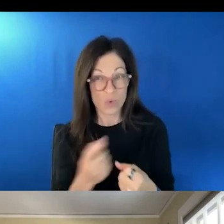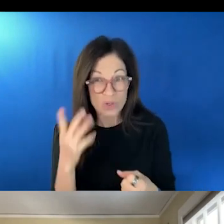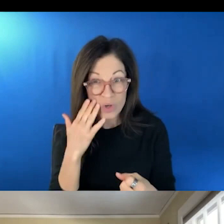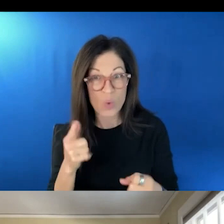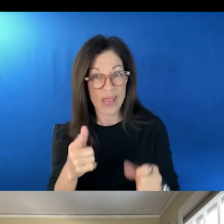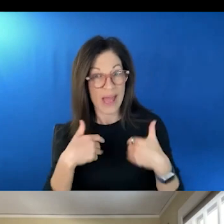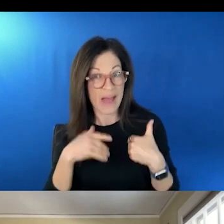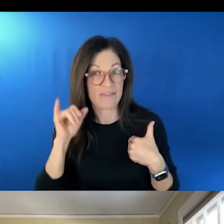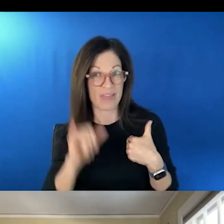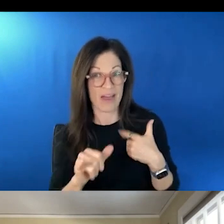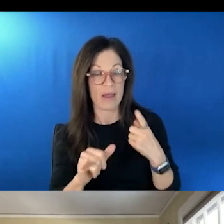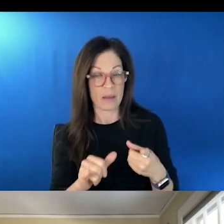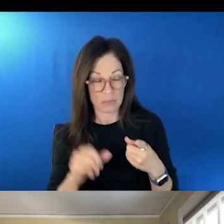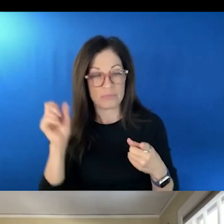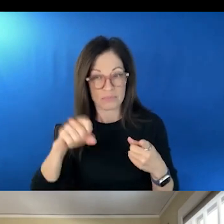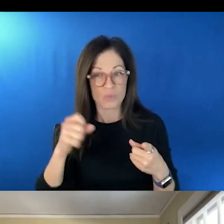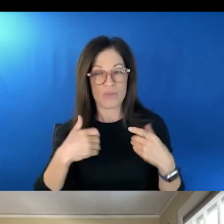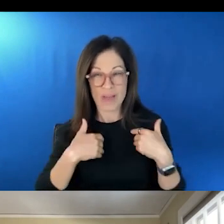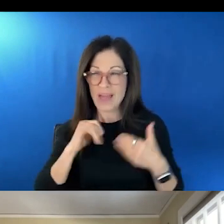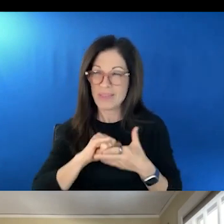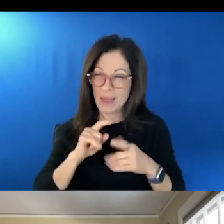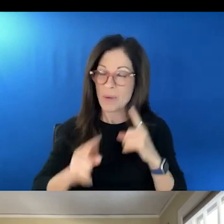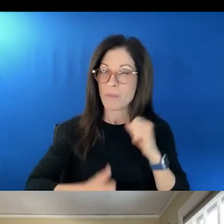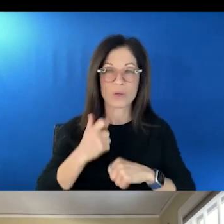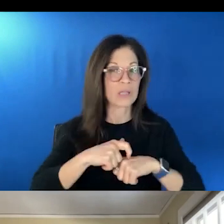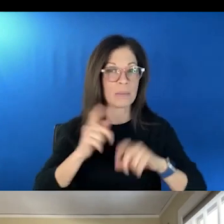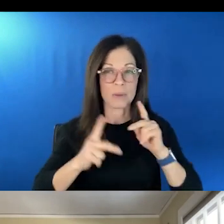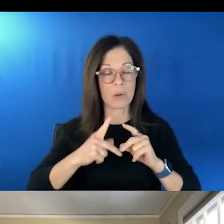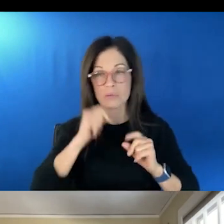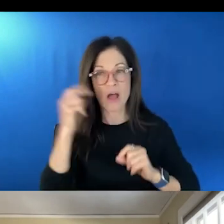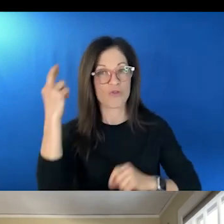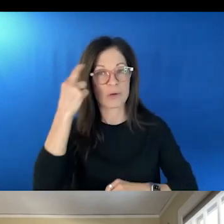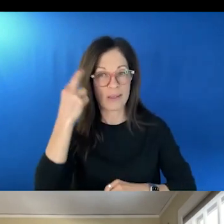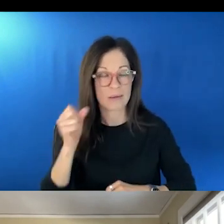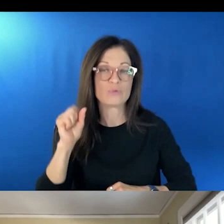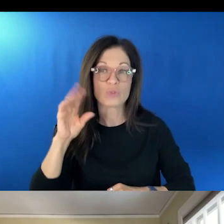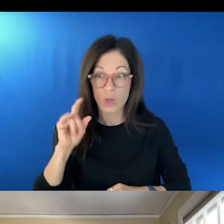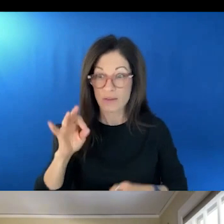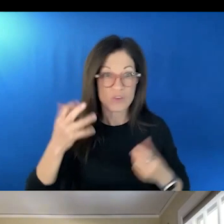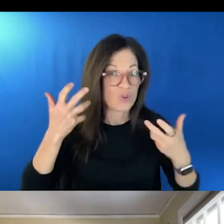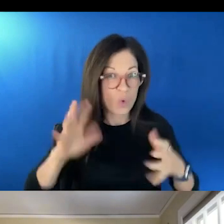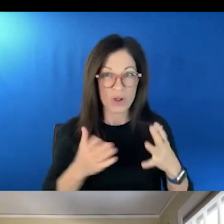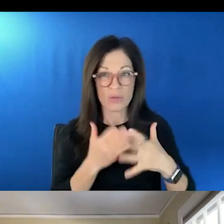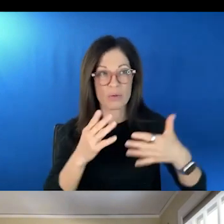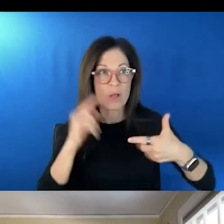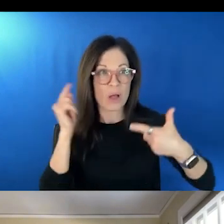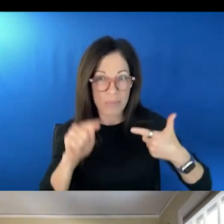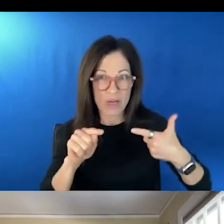exists. It has existed, but most of the time people didn't know about it. And so if you don't want to go through a whole